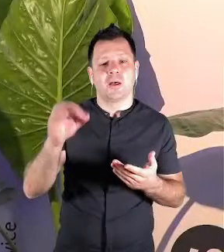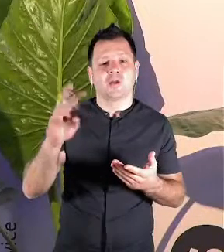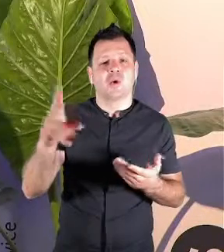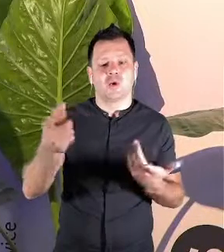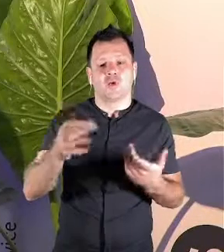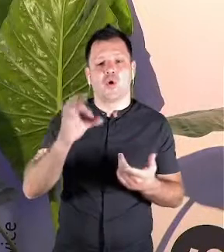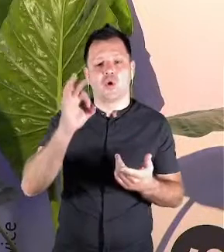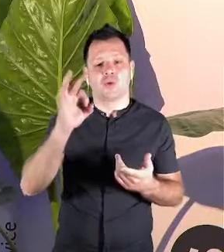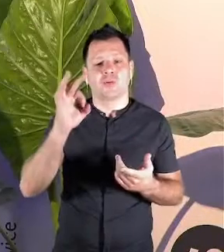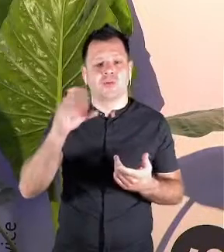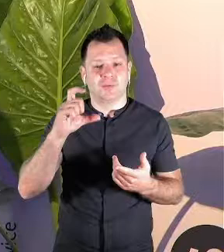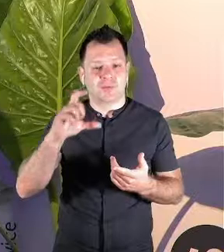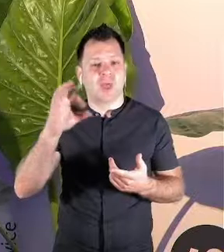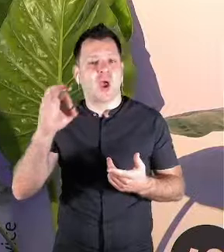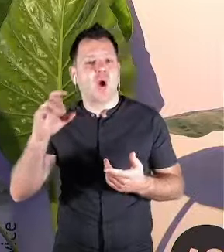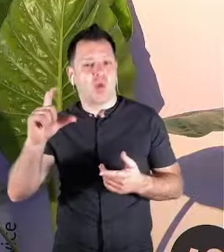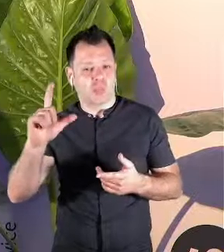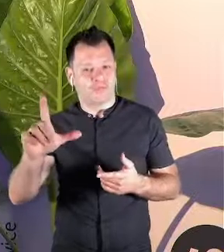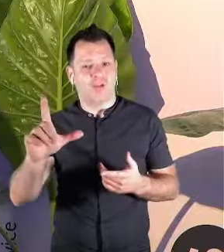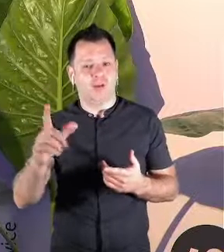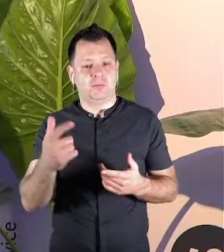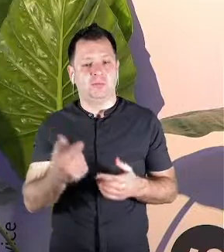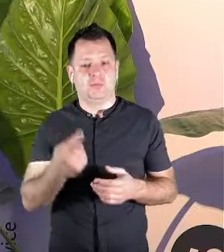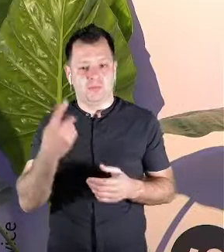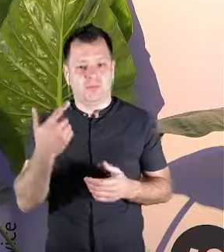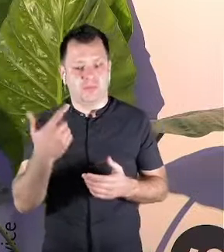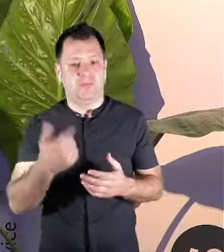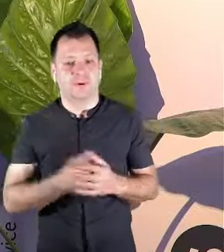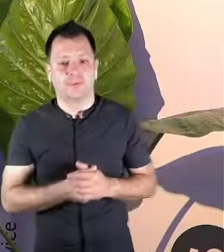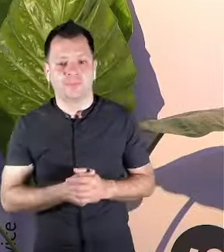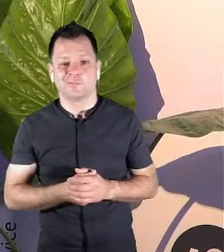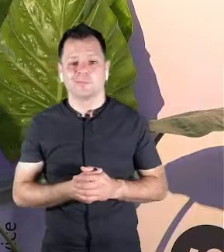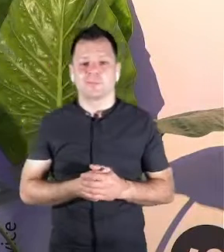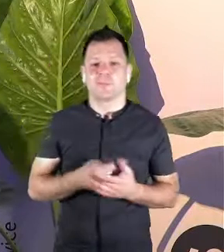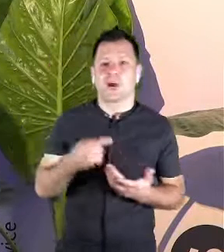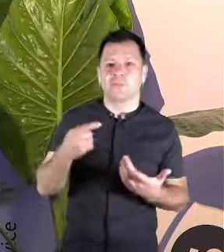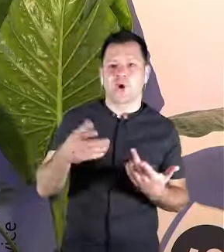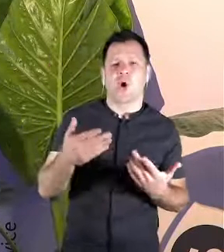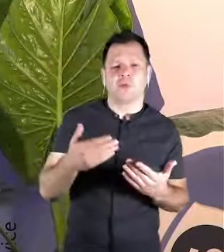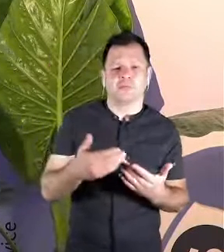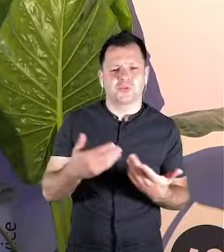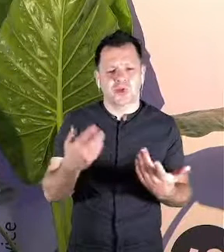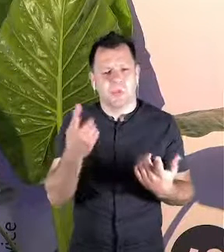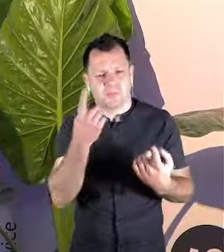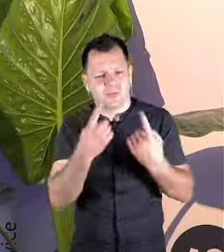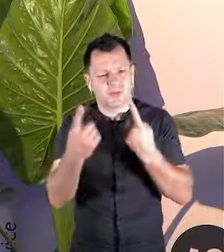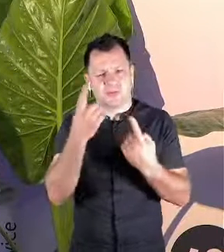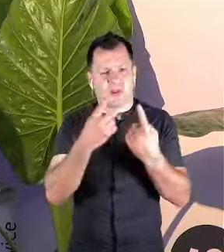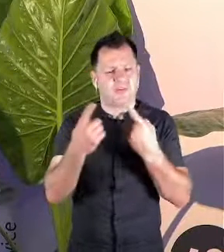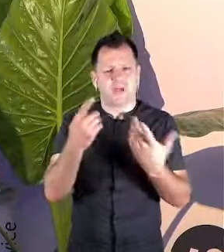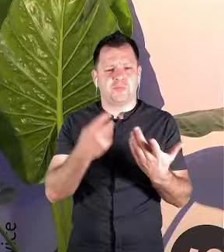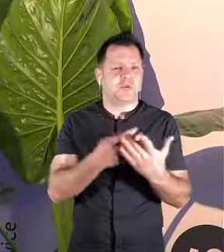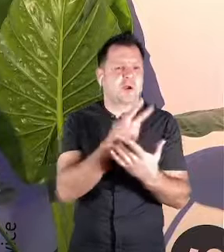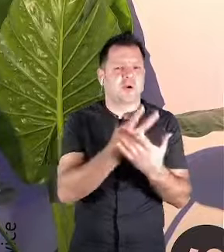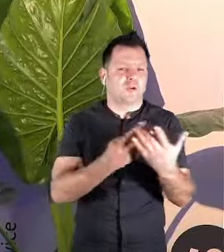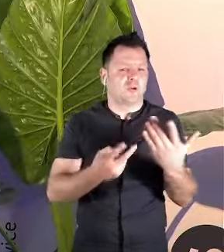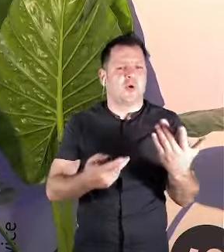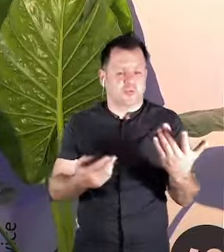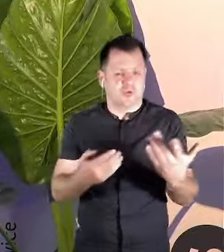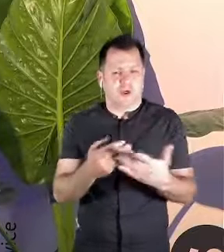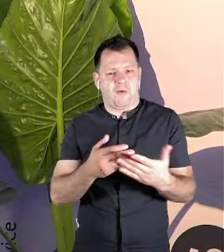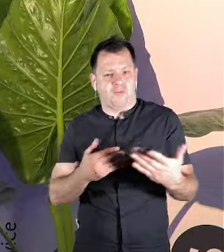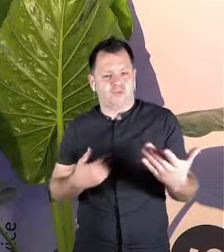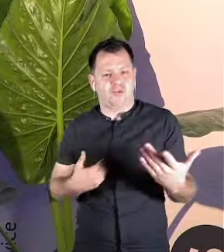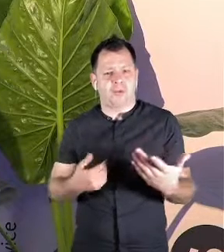One more thing I was wondering while reading this book. Do you have any inspiration, any idea for